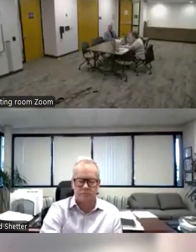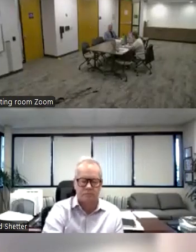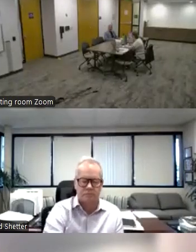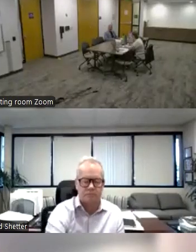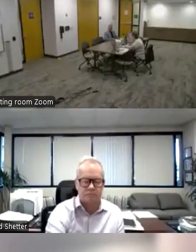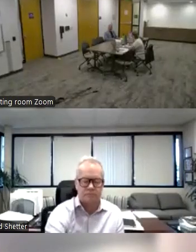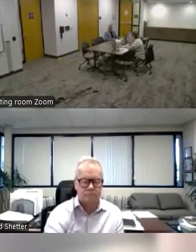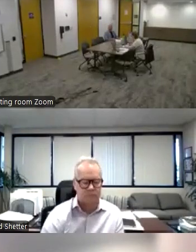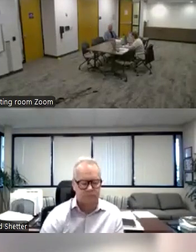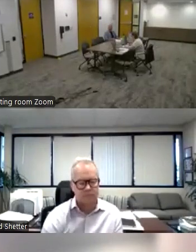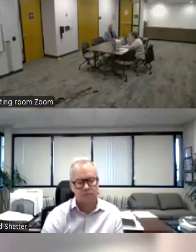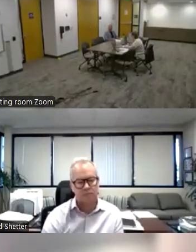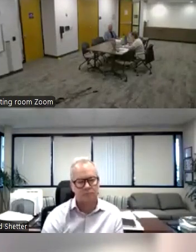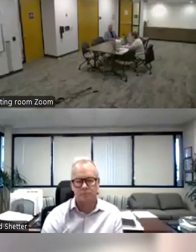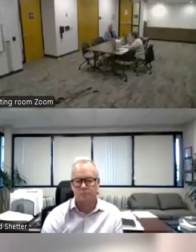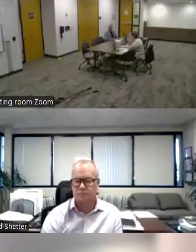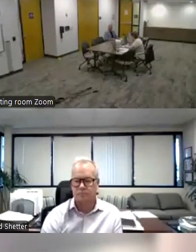that. Sally.